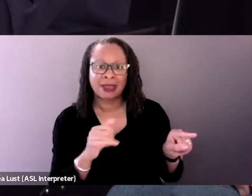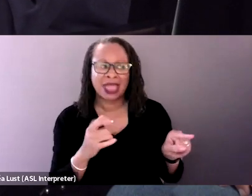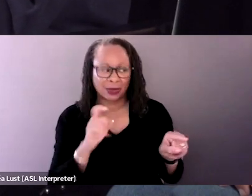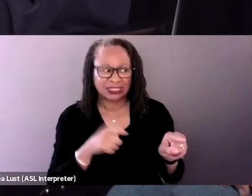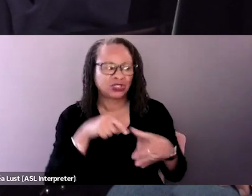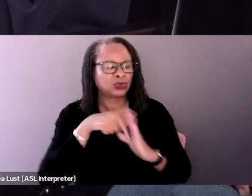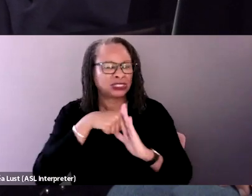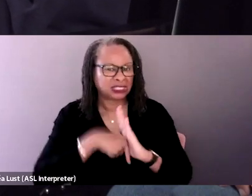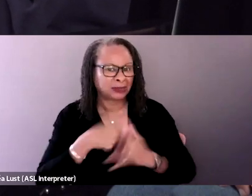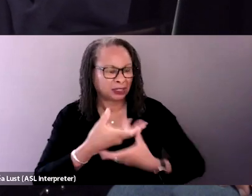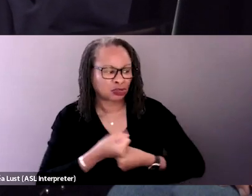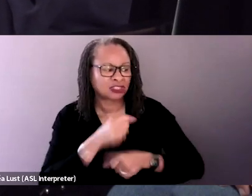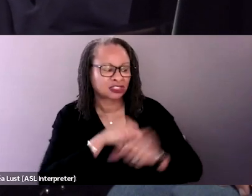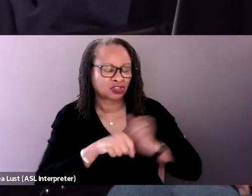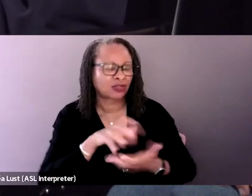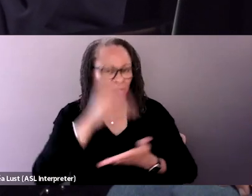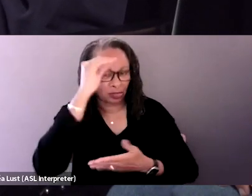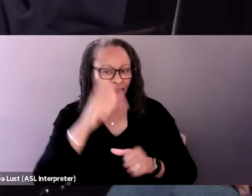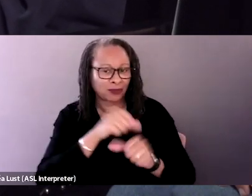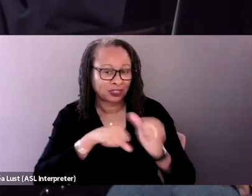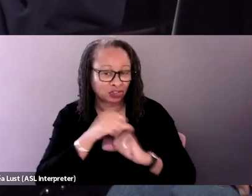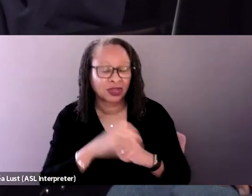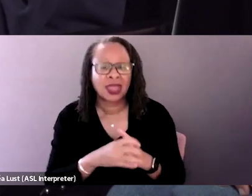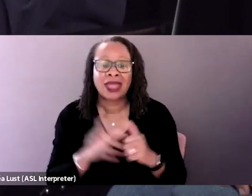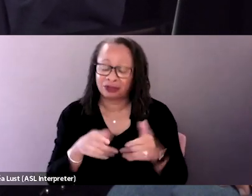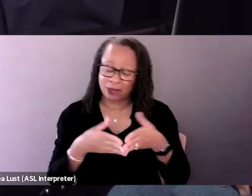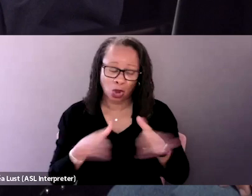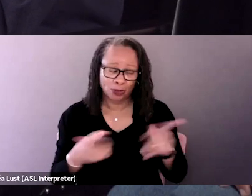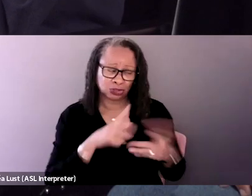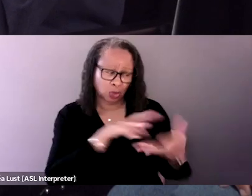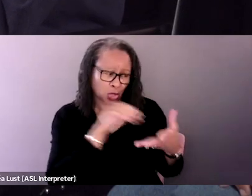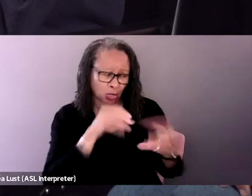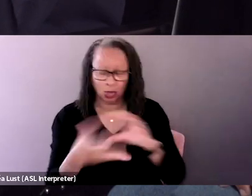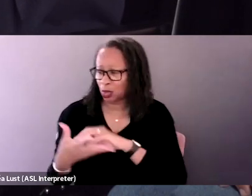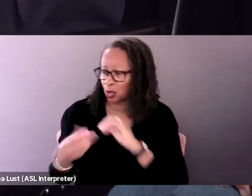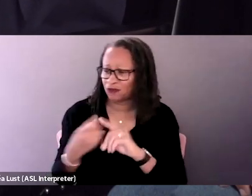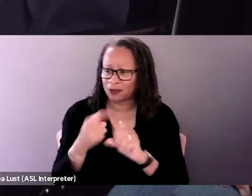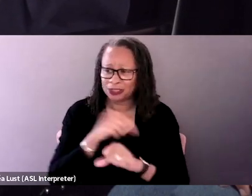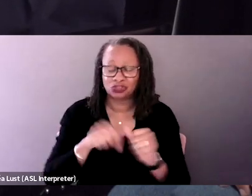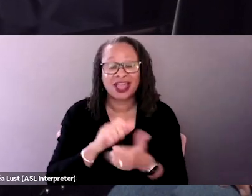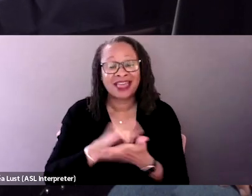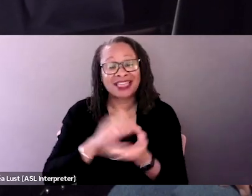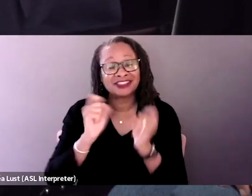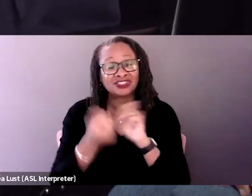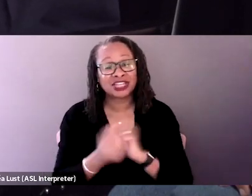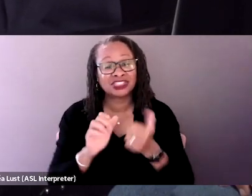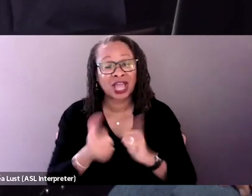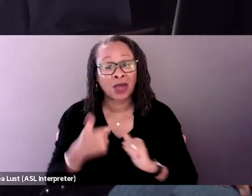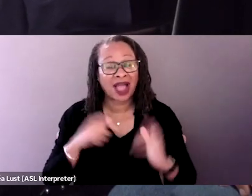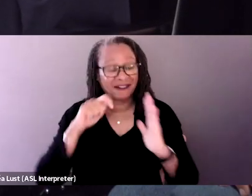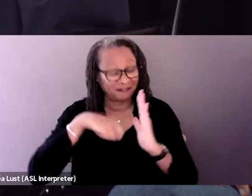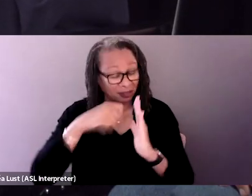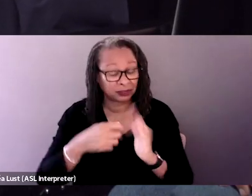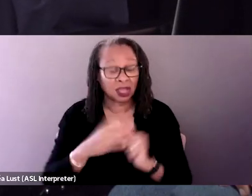and learn from each other and be willing to be open to learning from each other, which transformed the way I was shooting. So,